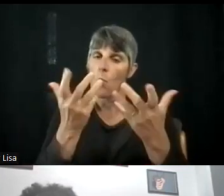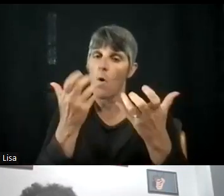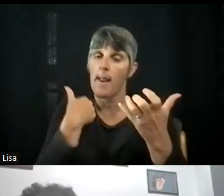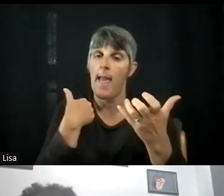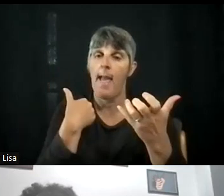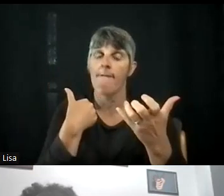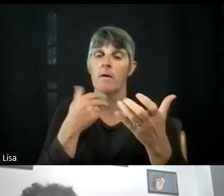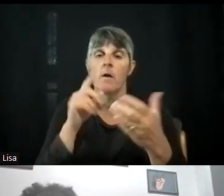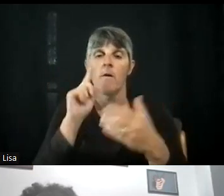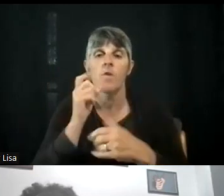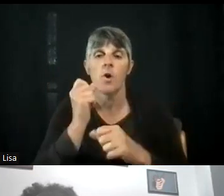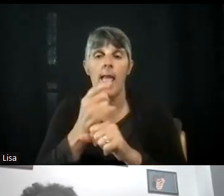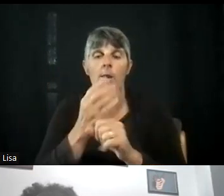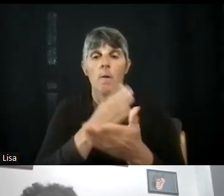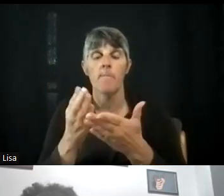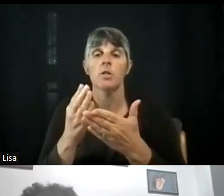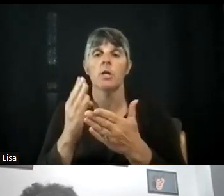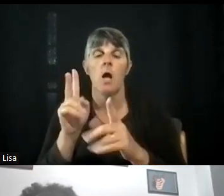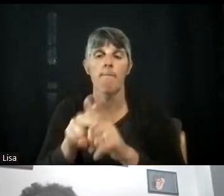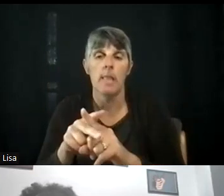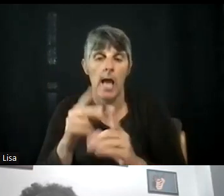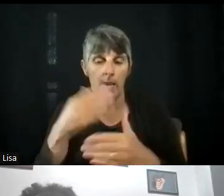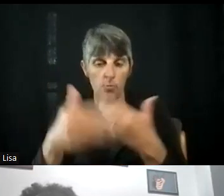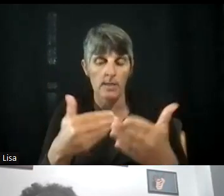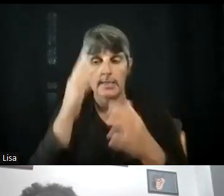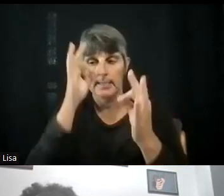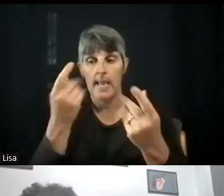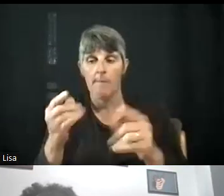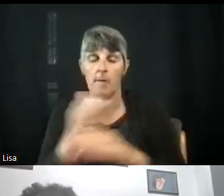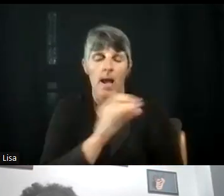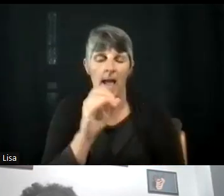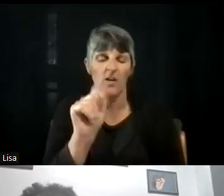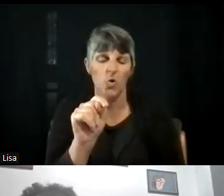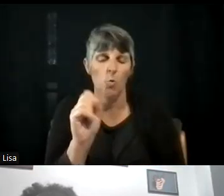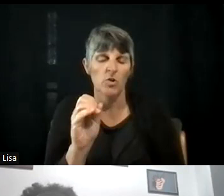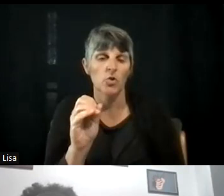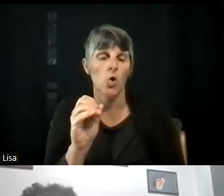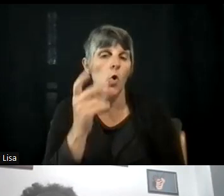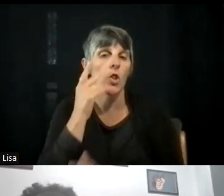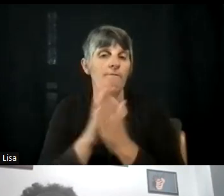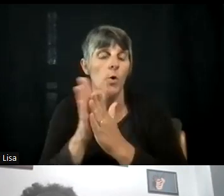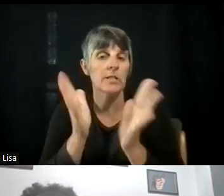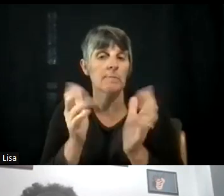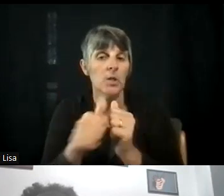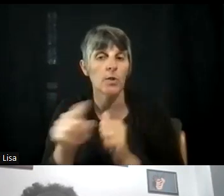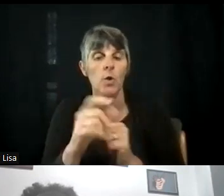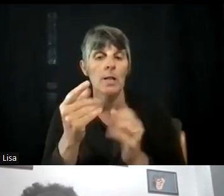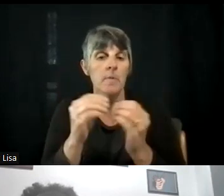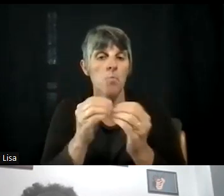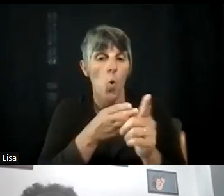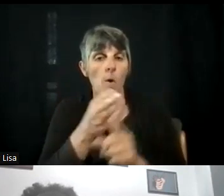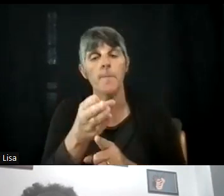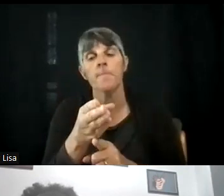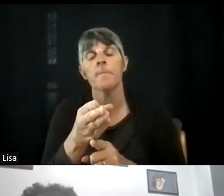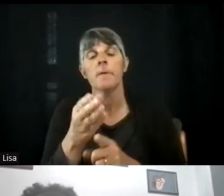in terms of an annual budget planning process, have the decisions made by October. So we look forward to speaking with you a little more